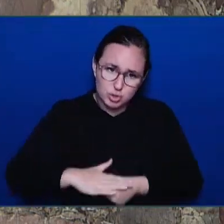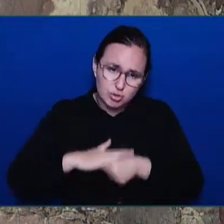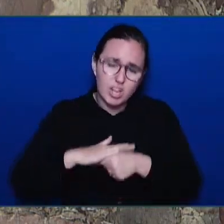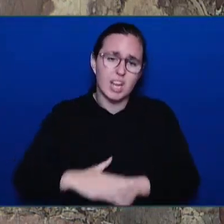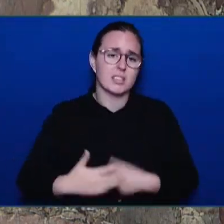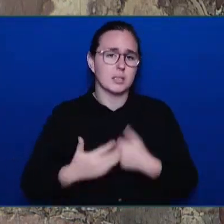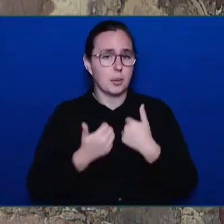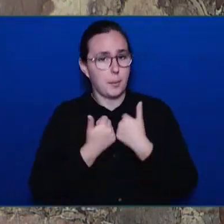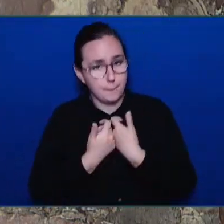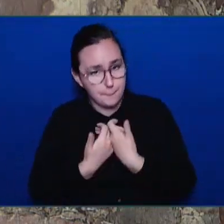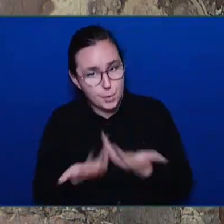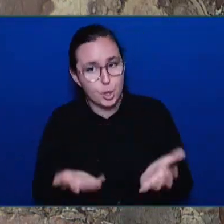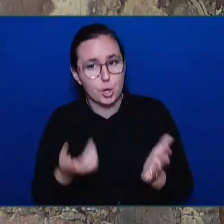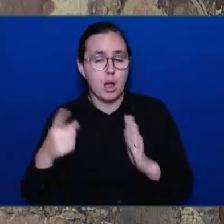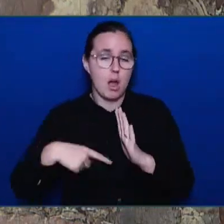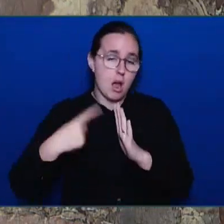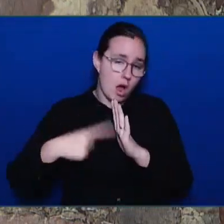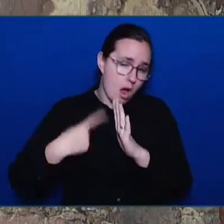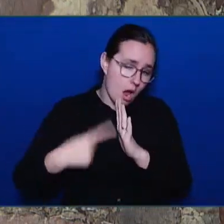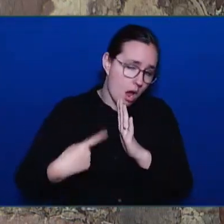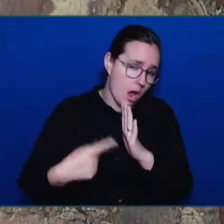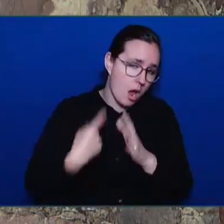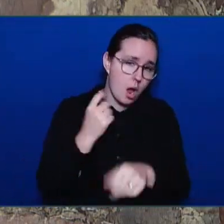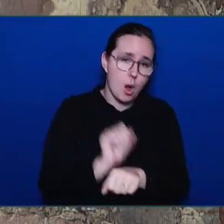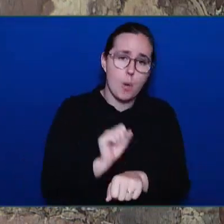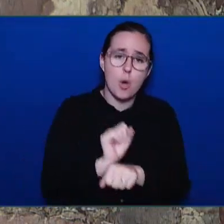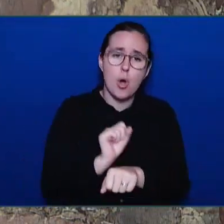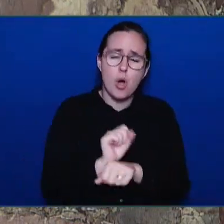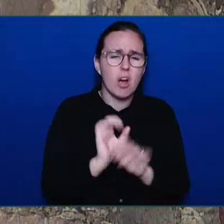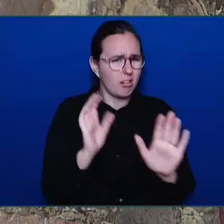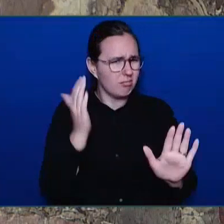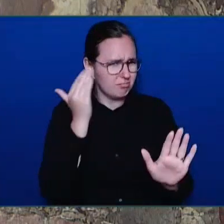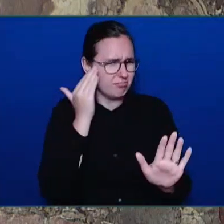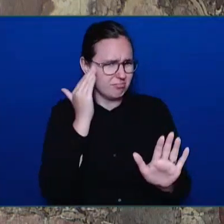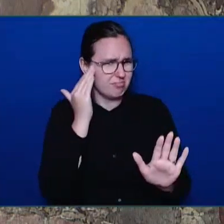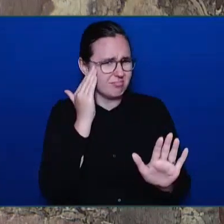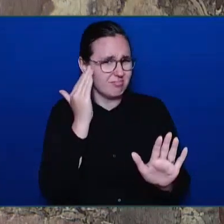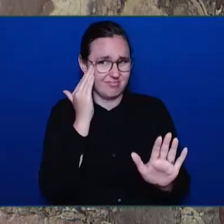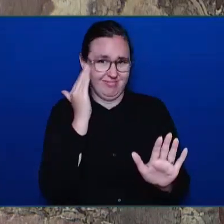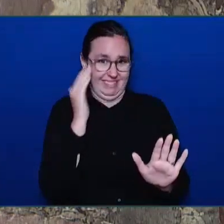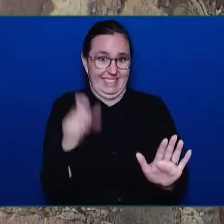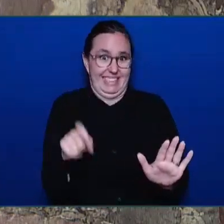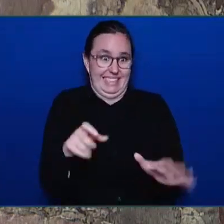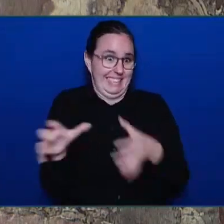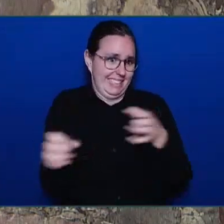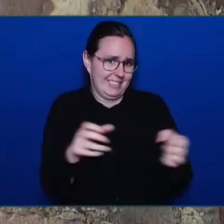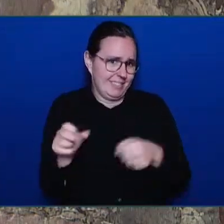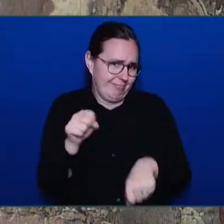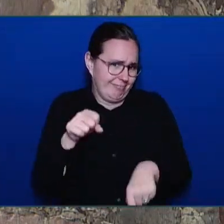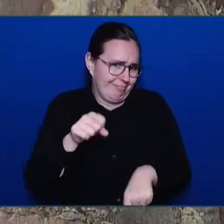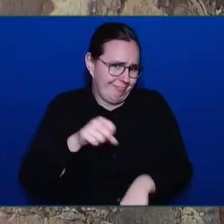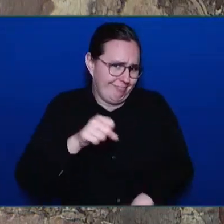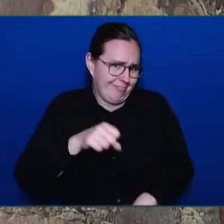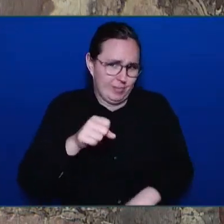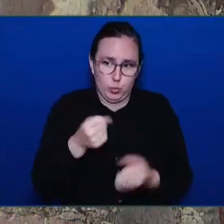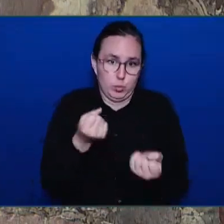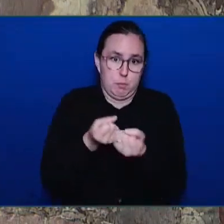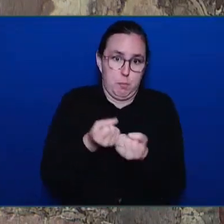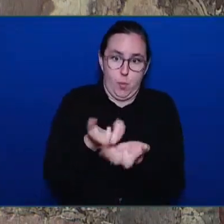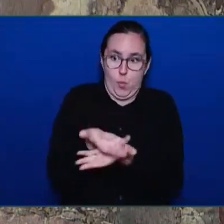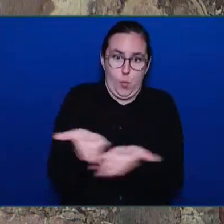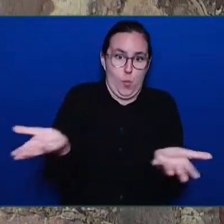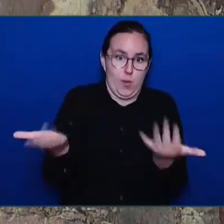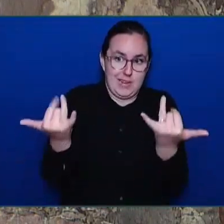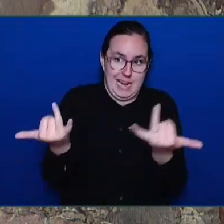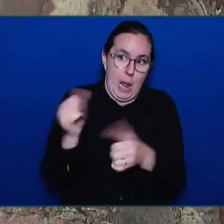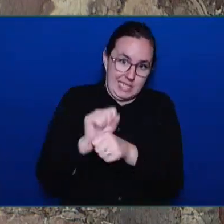people into the system to get them the support they need. And members will have seen action taken by our government before my